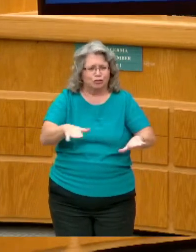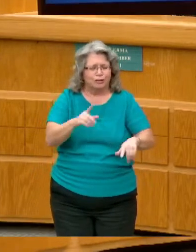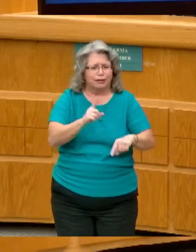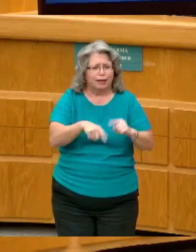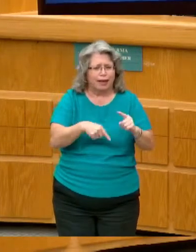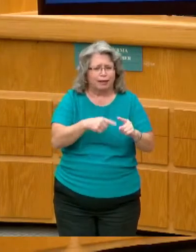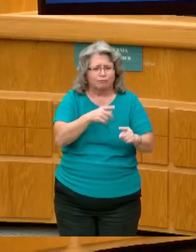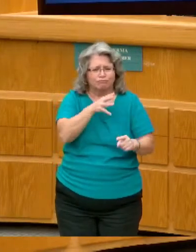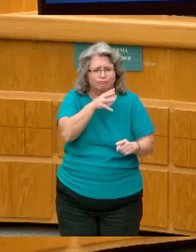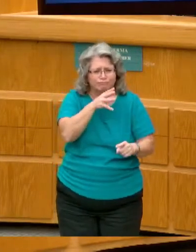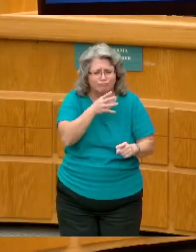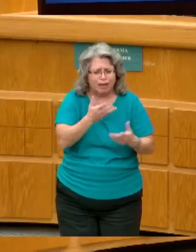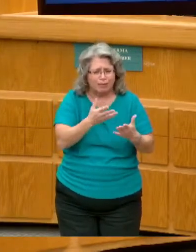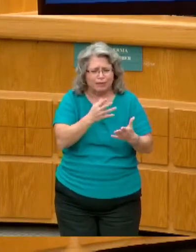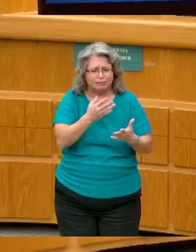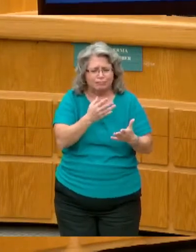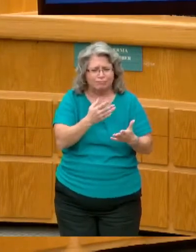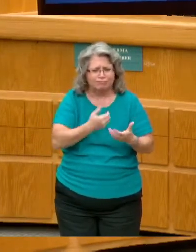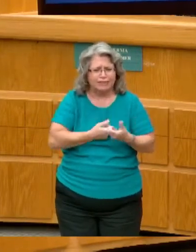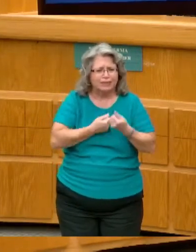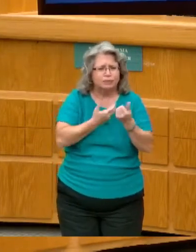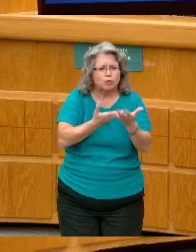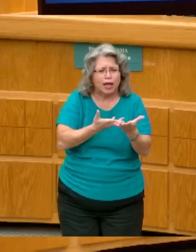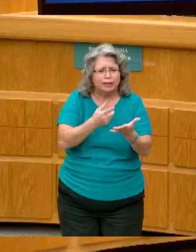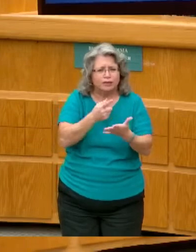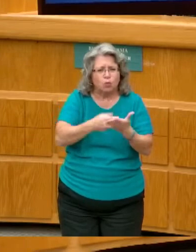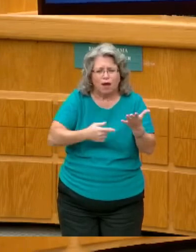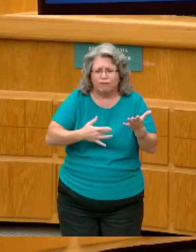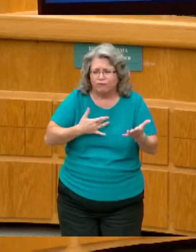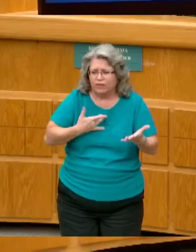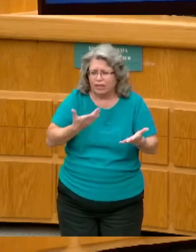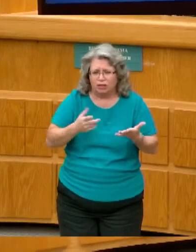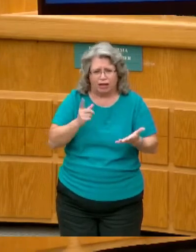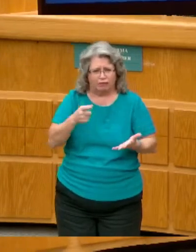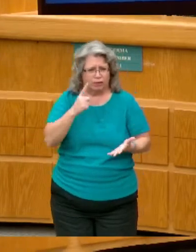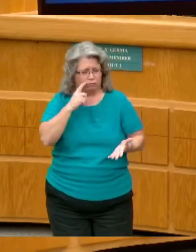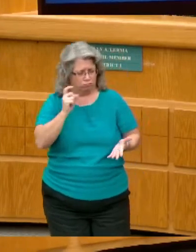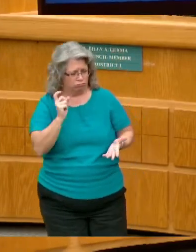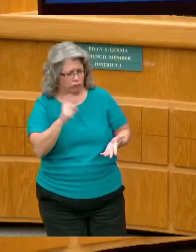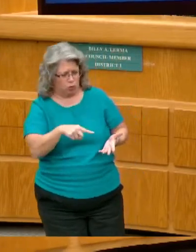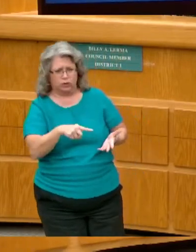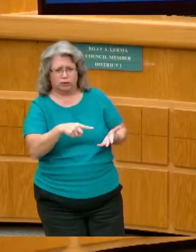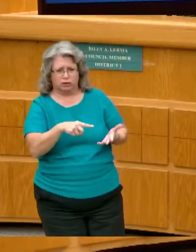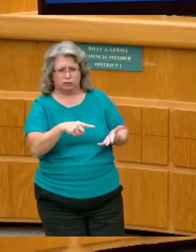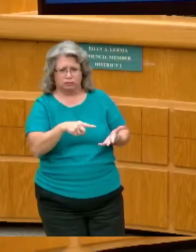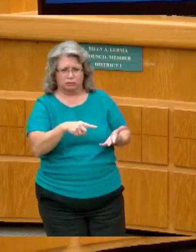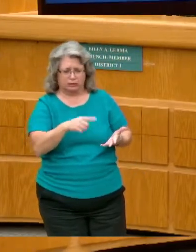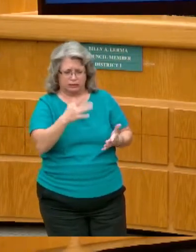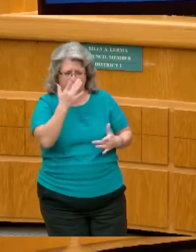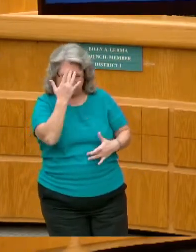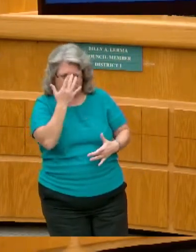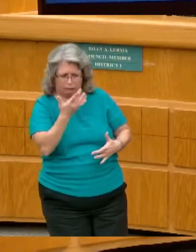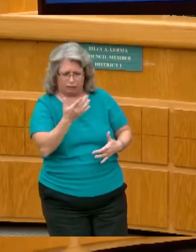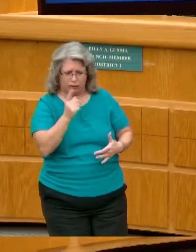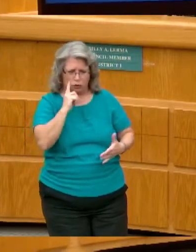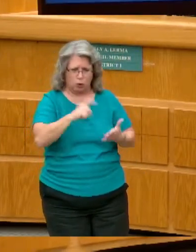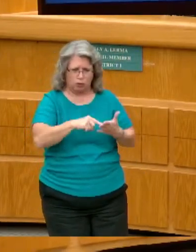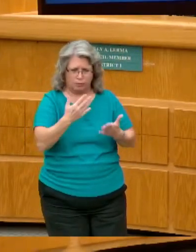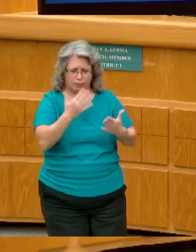to talk. And so you kind of just have to know they're sick. You can tell they're sleeping a lot. But the